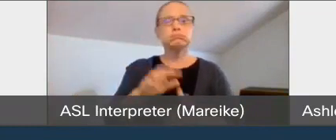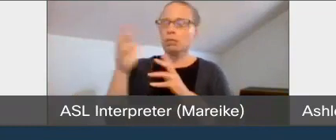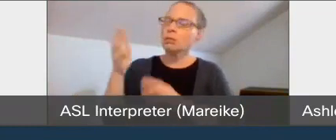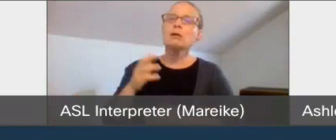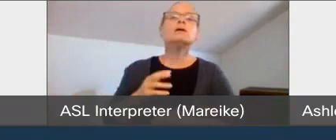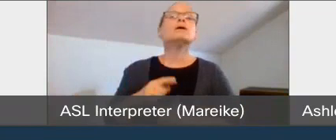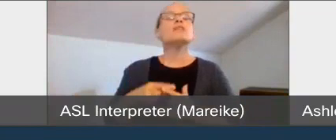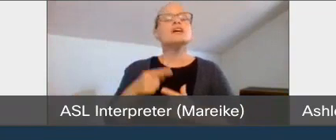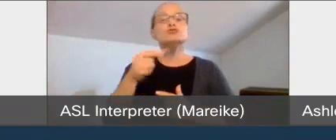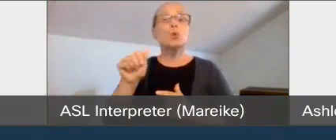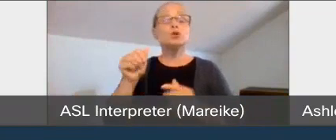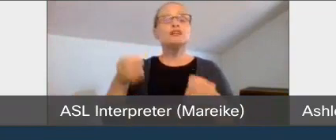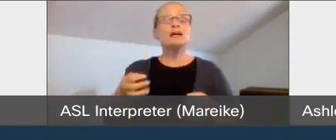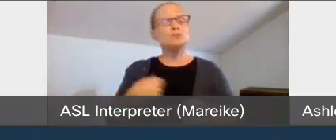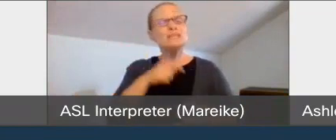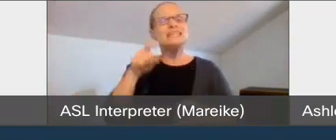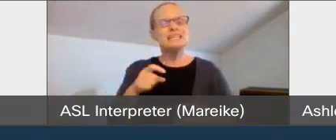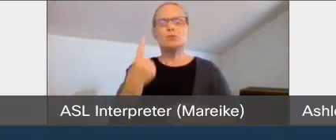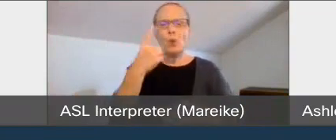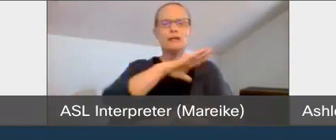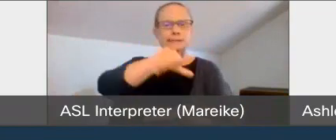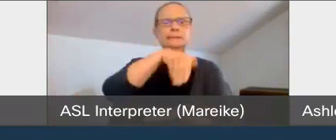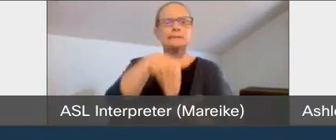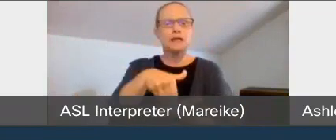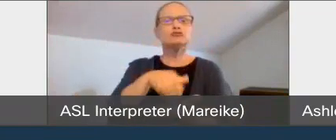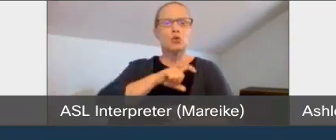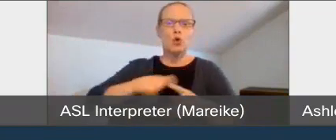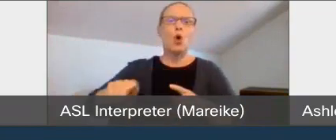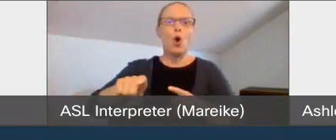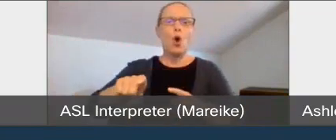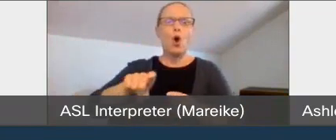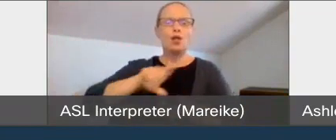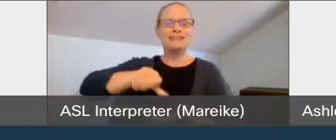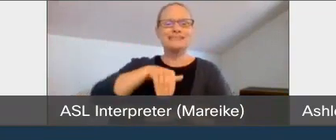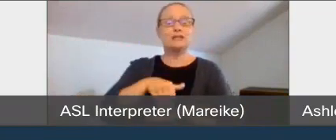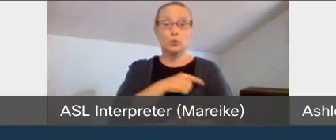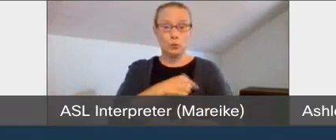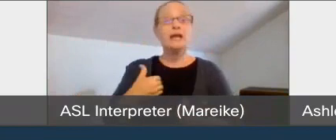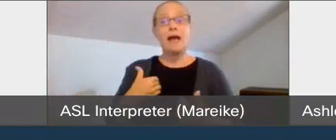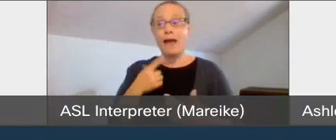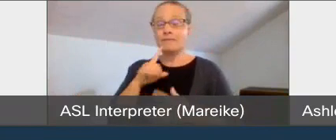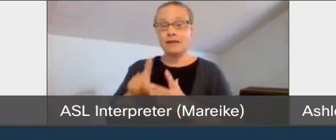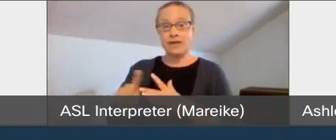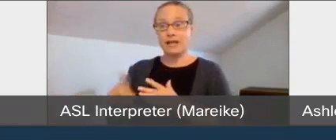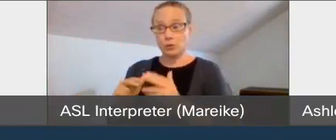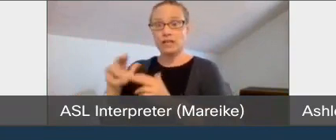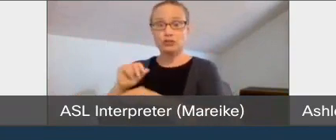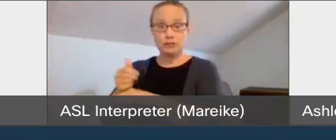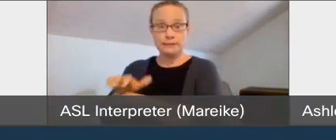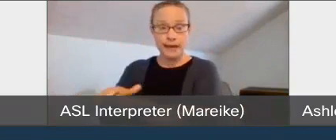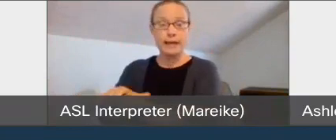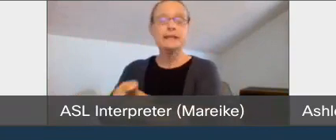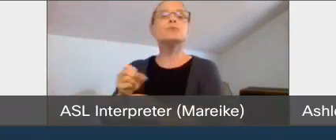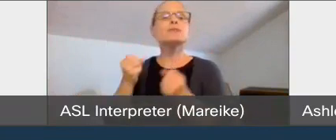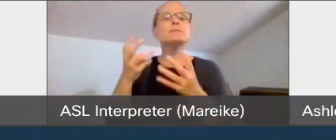decision that we needed a centralized call center. We were an evacuation site, and we had a lot of